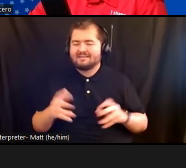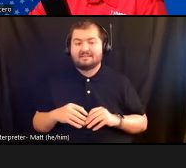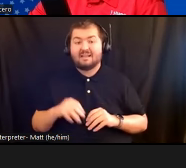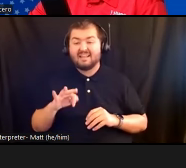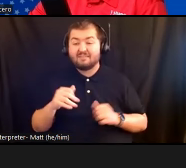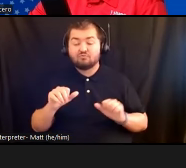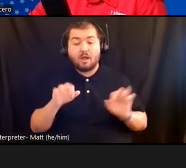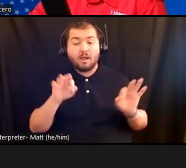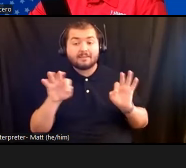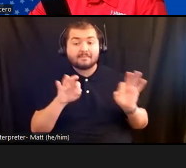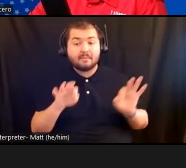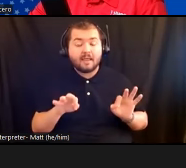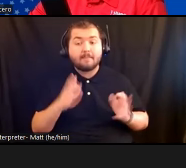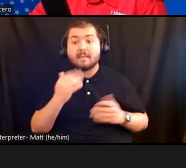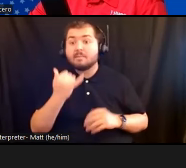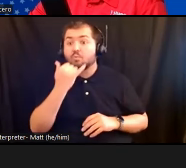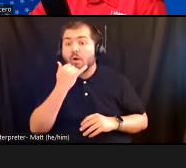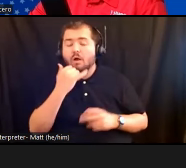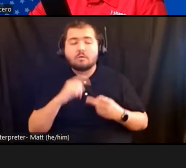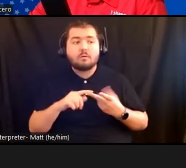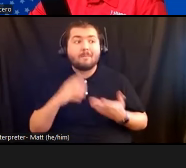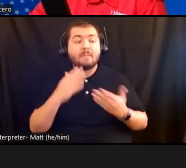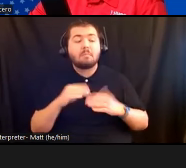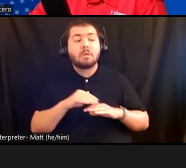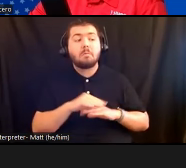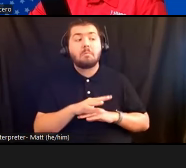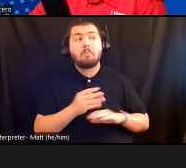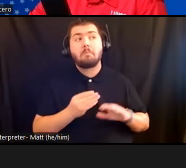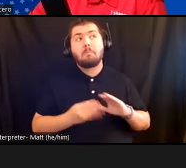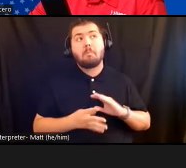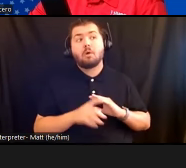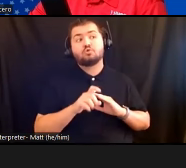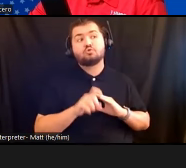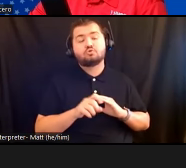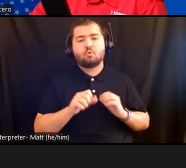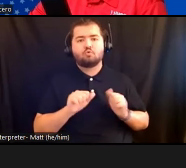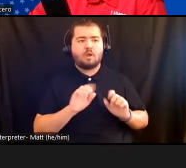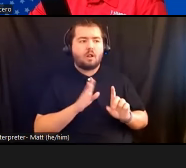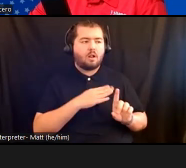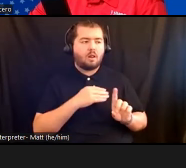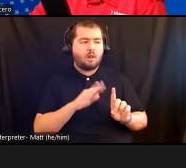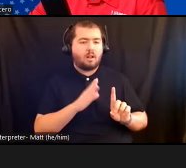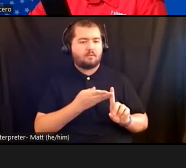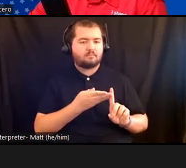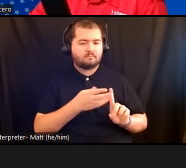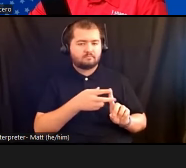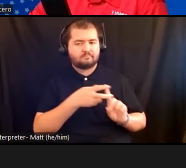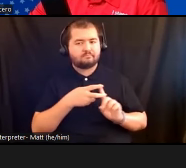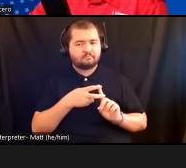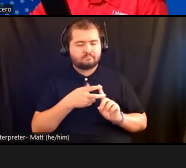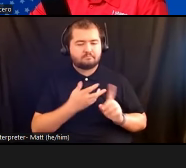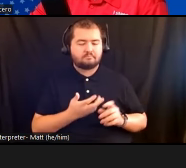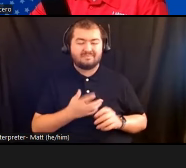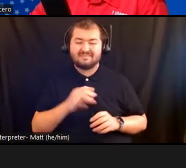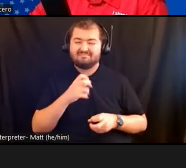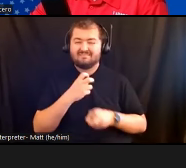you and it's incorrect, they may influence you or deliberately try to influence your vote. All right. That's a tough one.